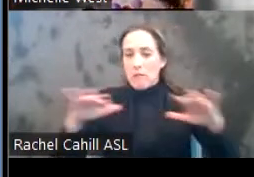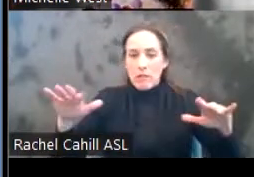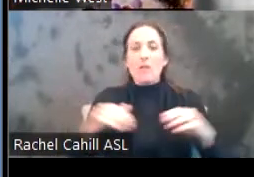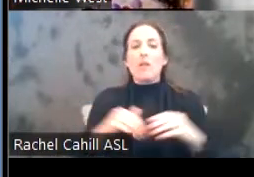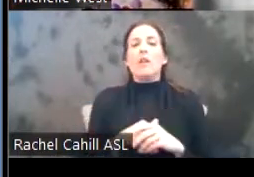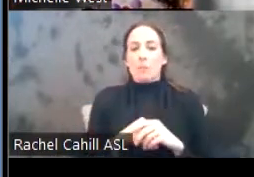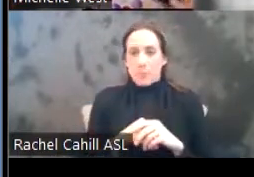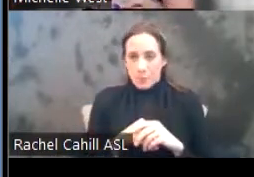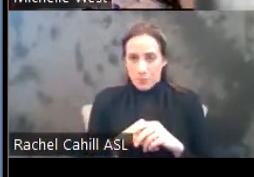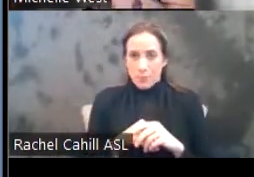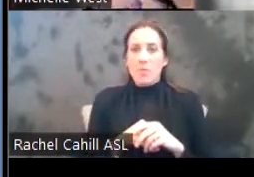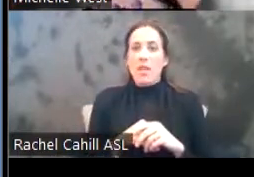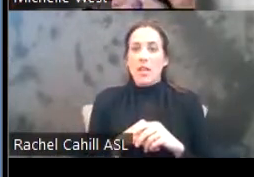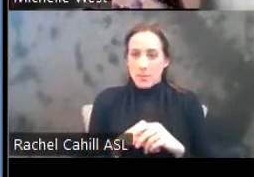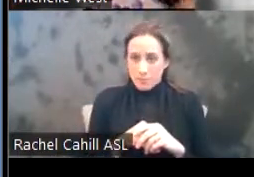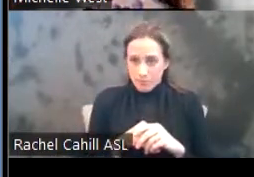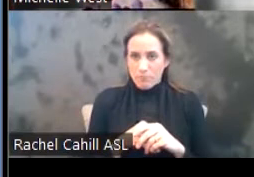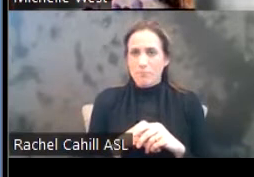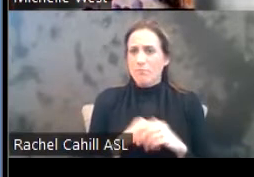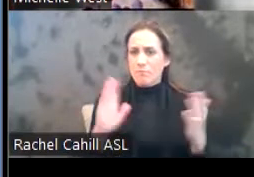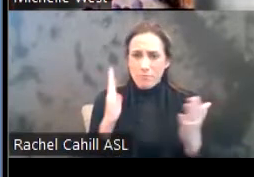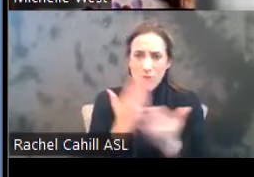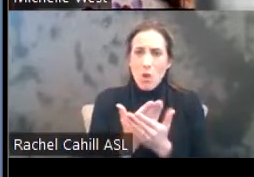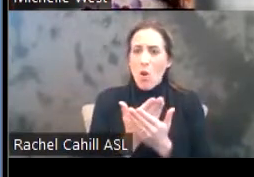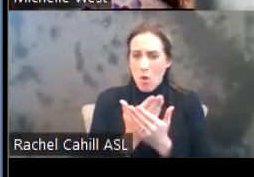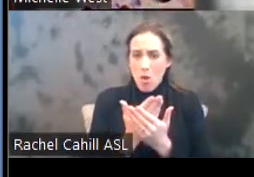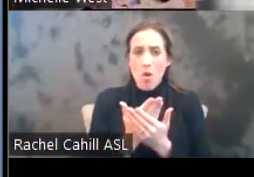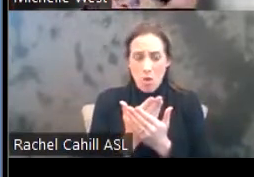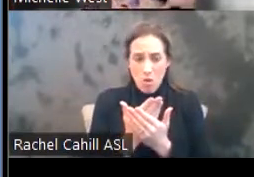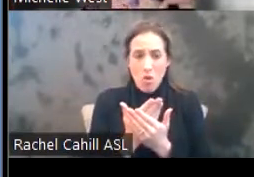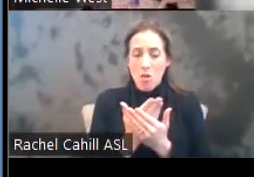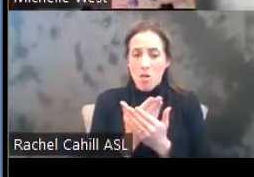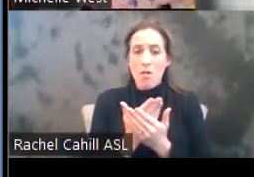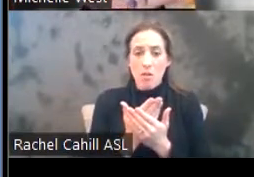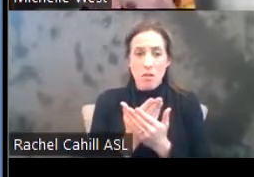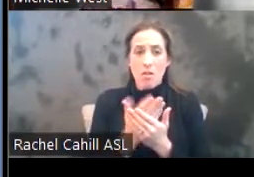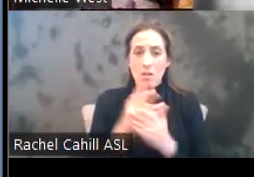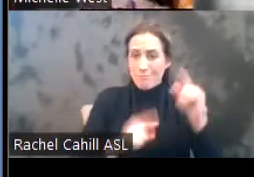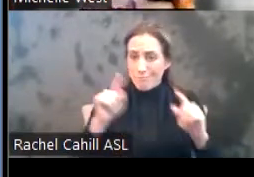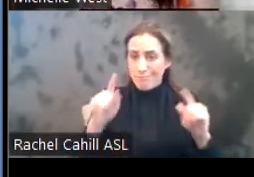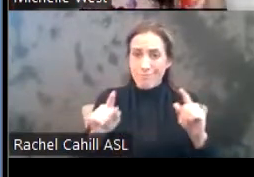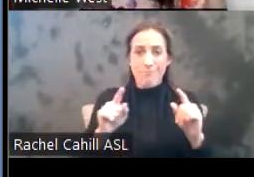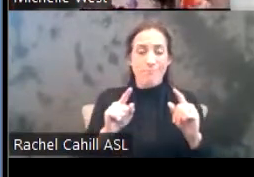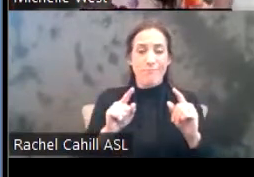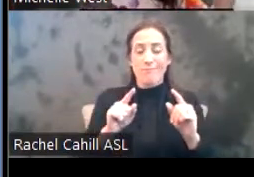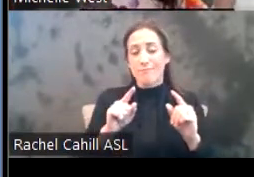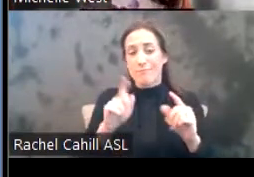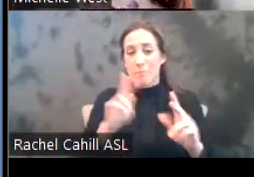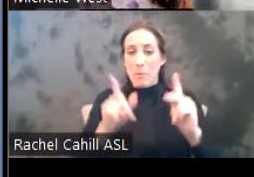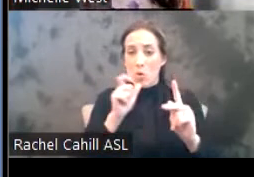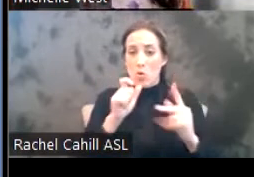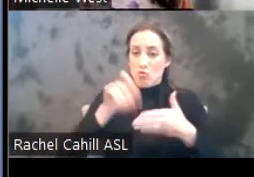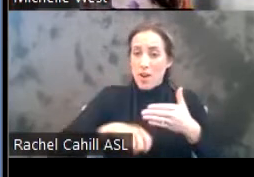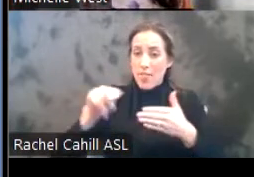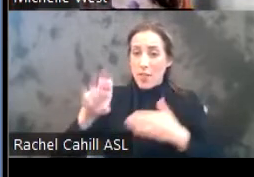and TV, radio, all those things. And you make relationships with them. You tell them